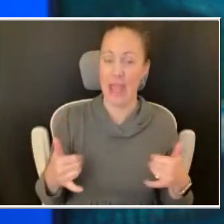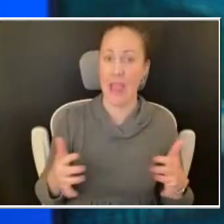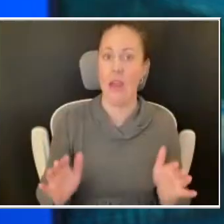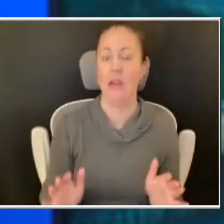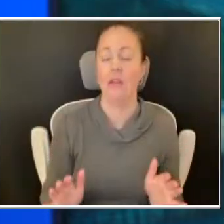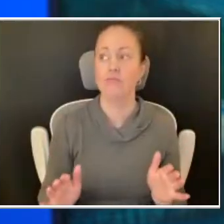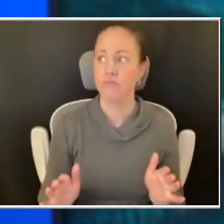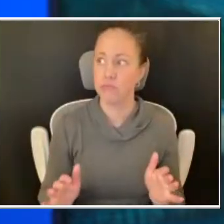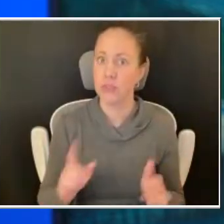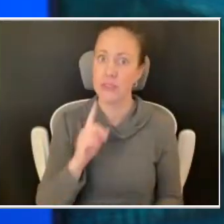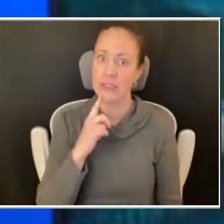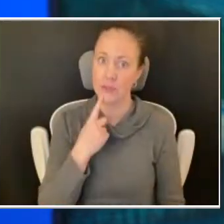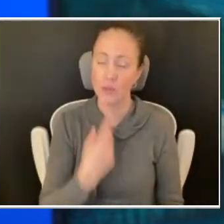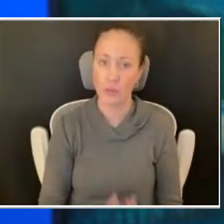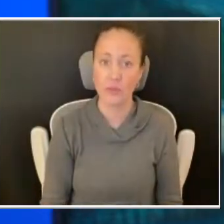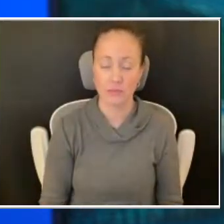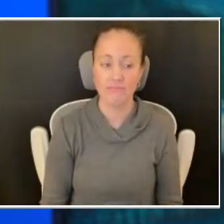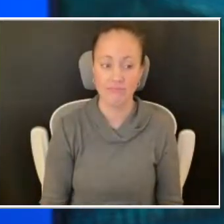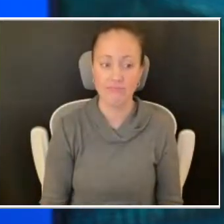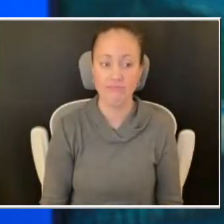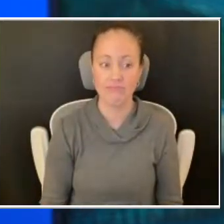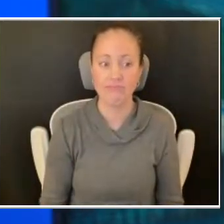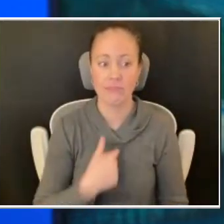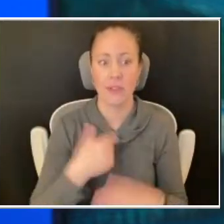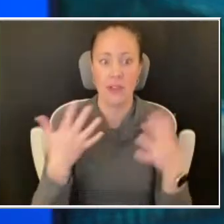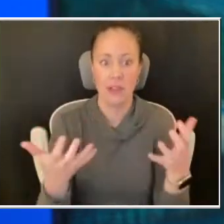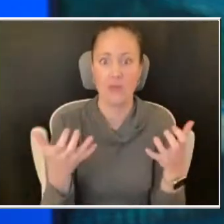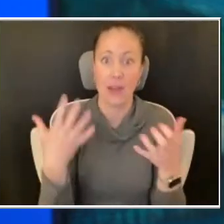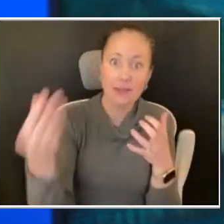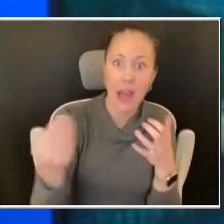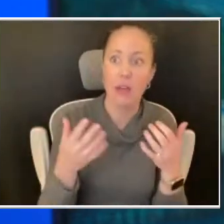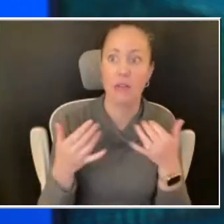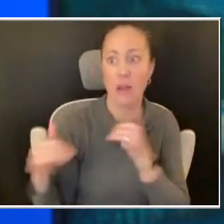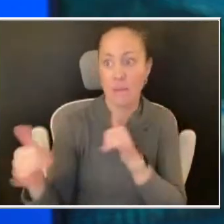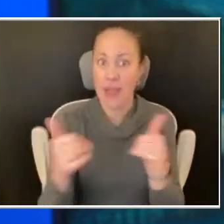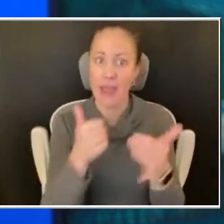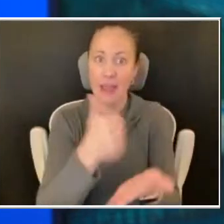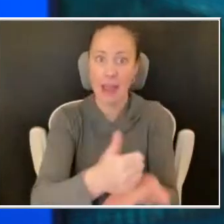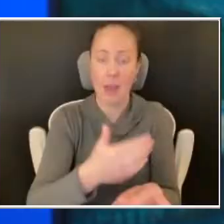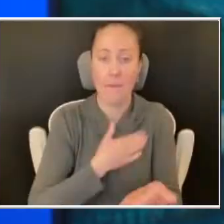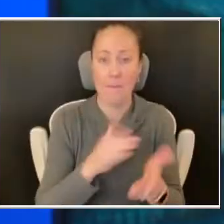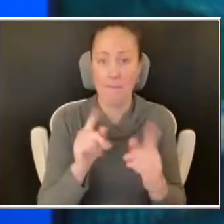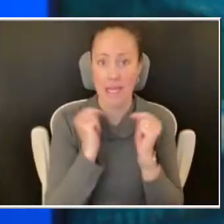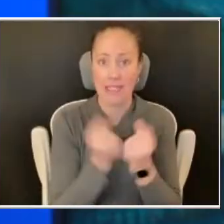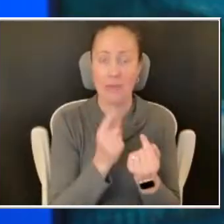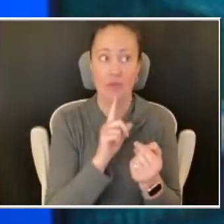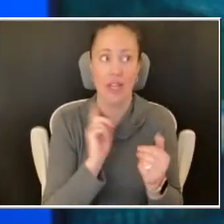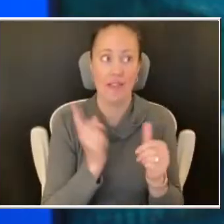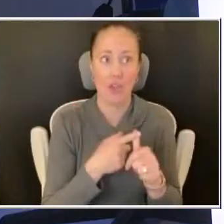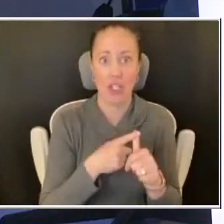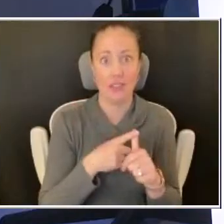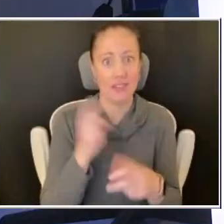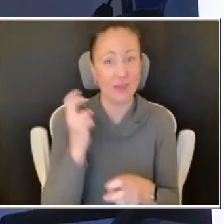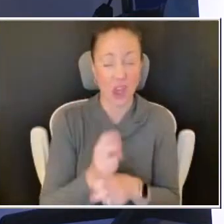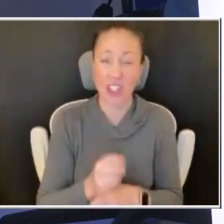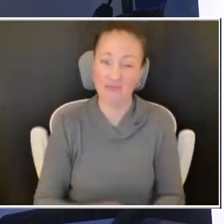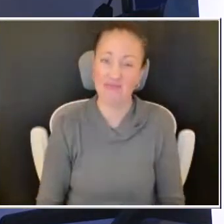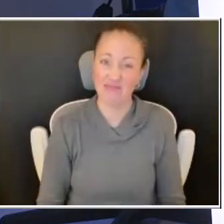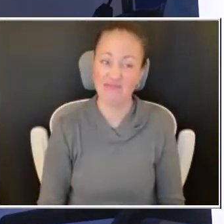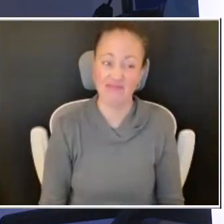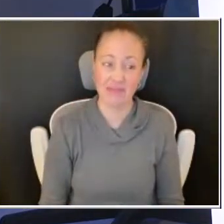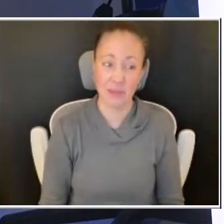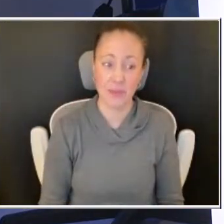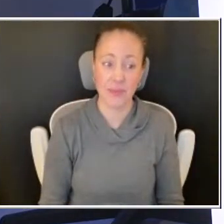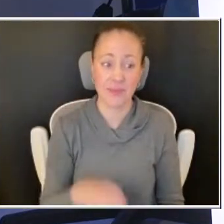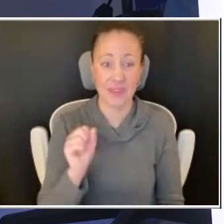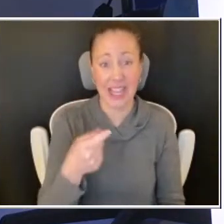And all I wanted to do was be on the field and help my team. So initially it was hard, but yeah. Yeah, that was a full-on, you got to sit this